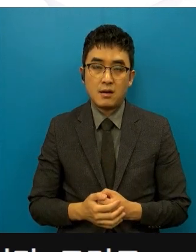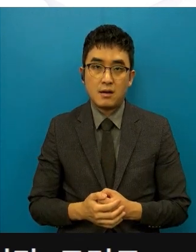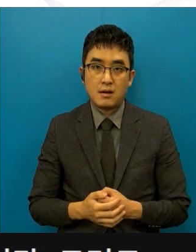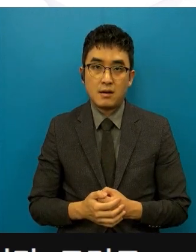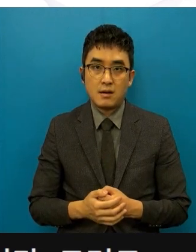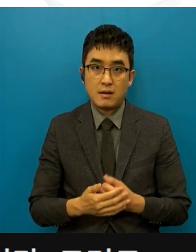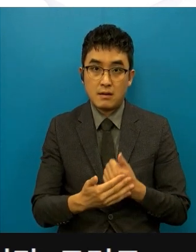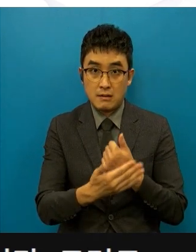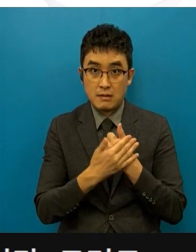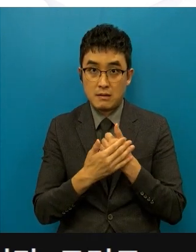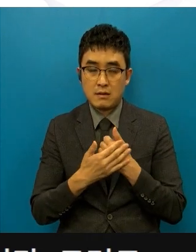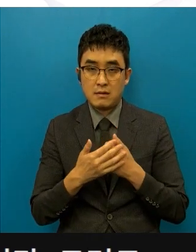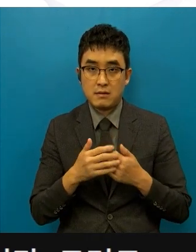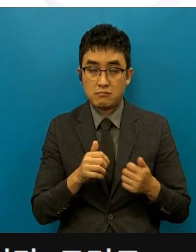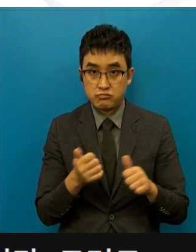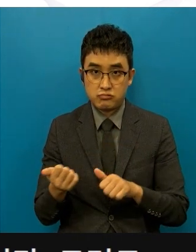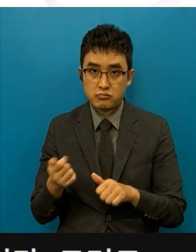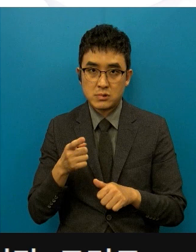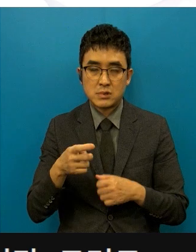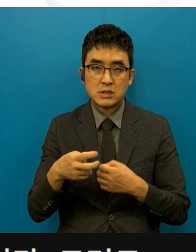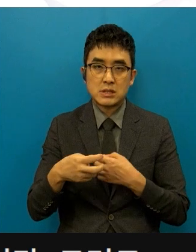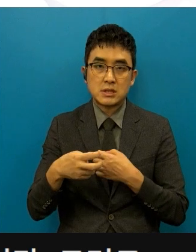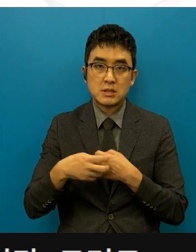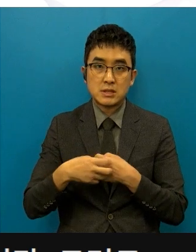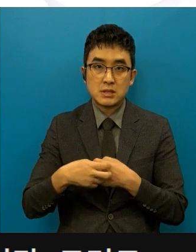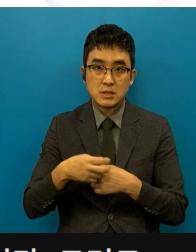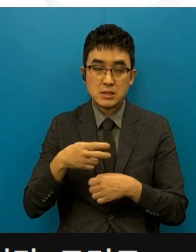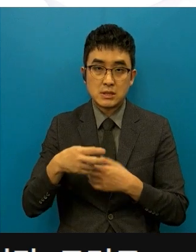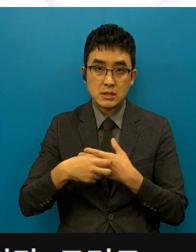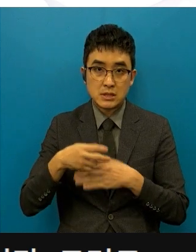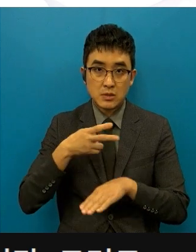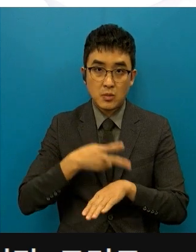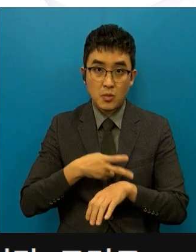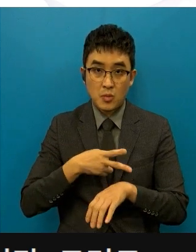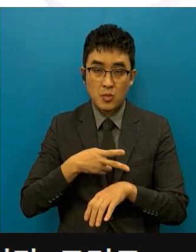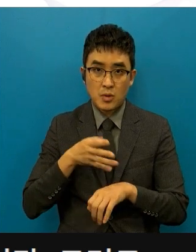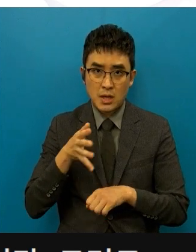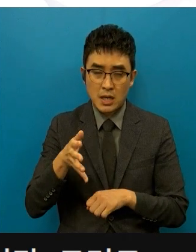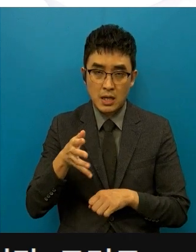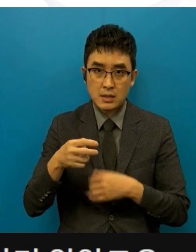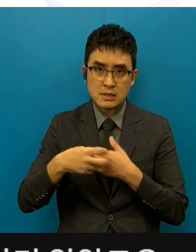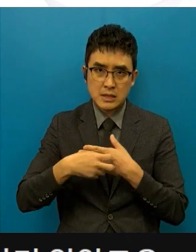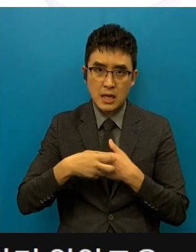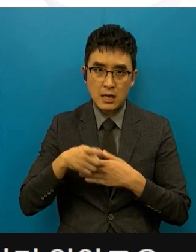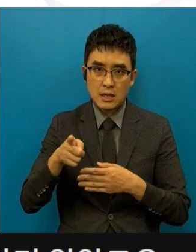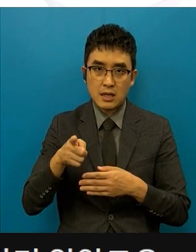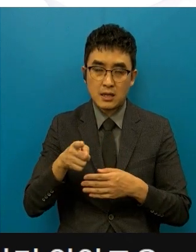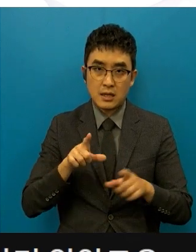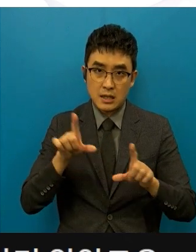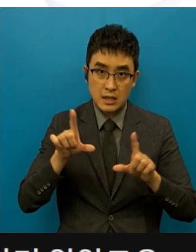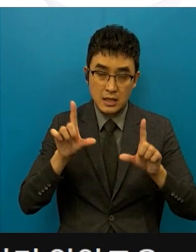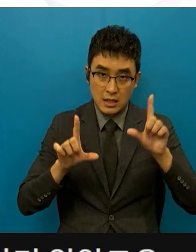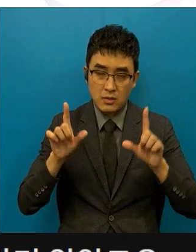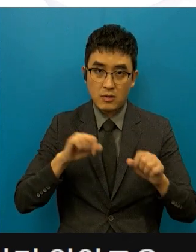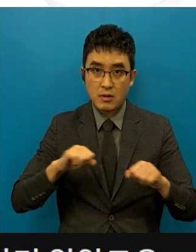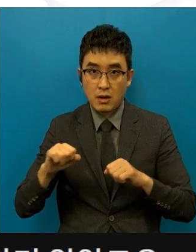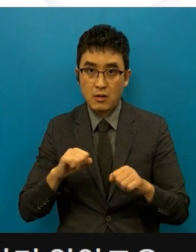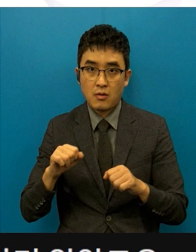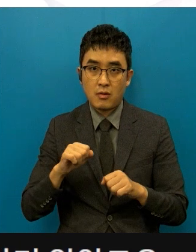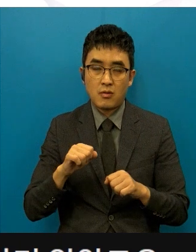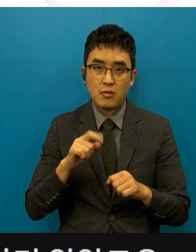but they did briefly mention how a physician could feel compelled